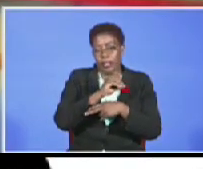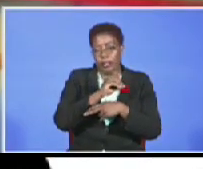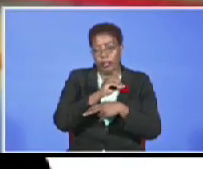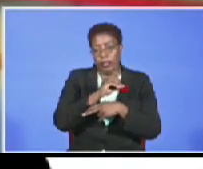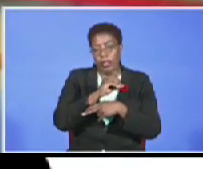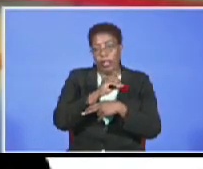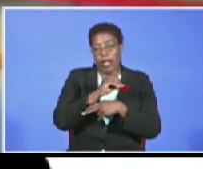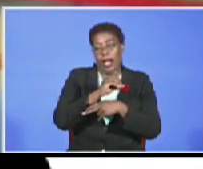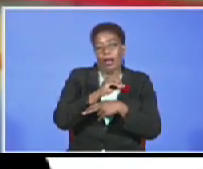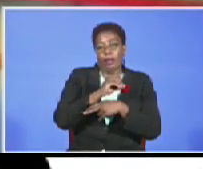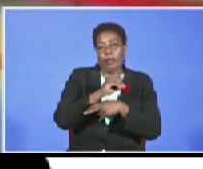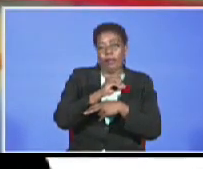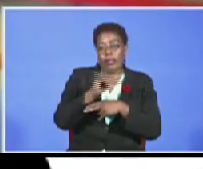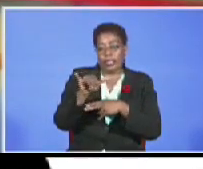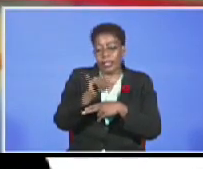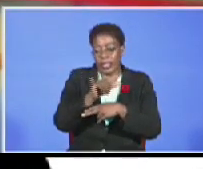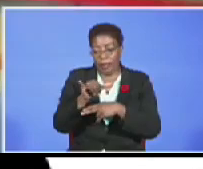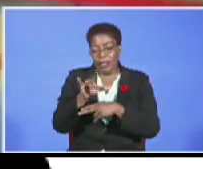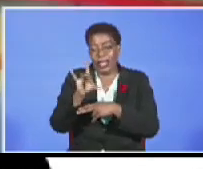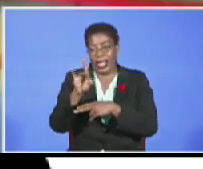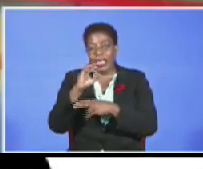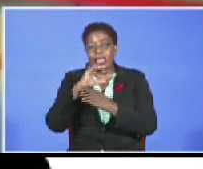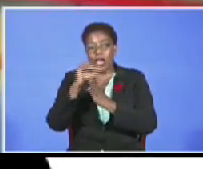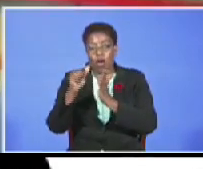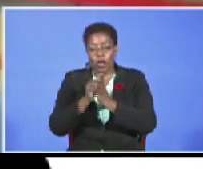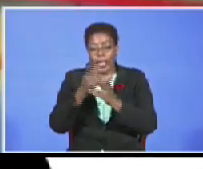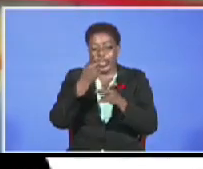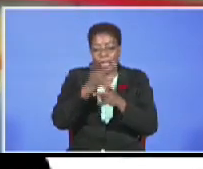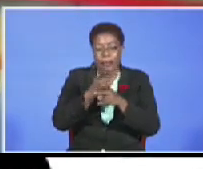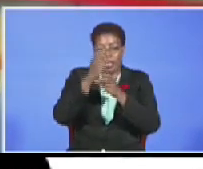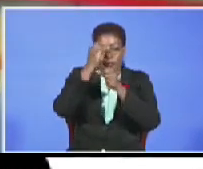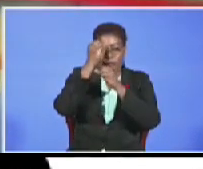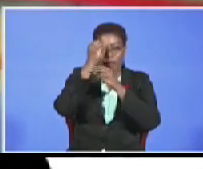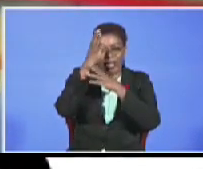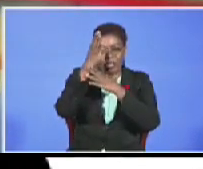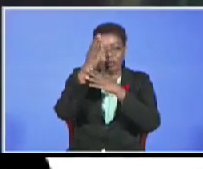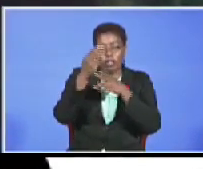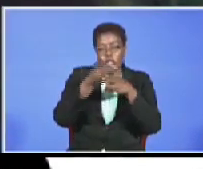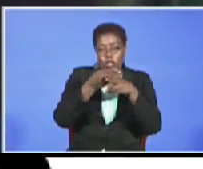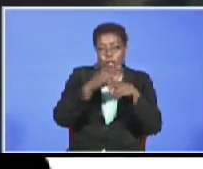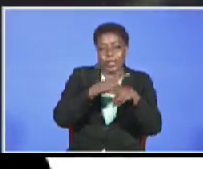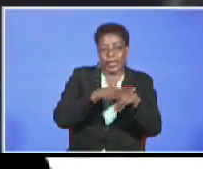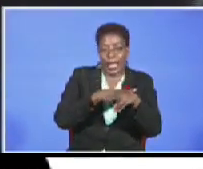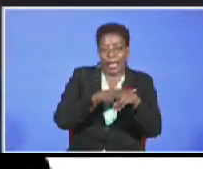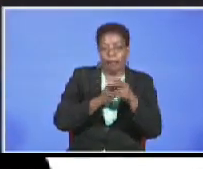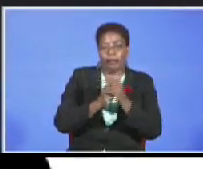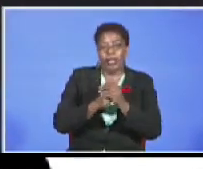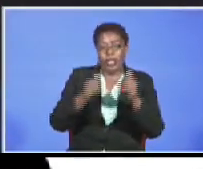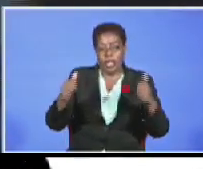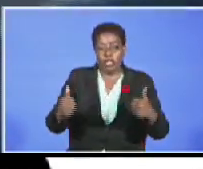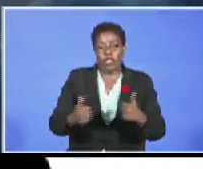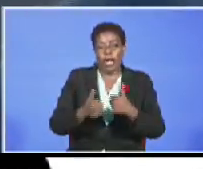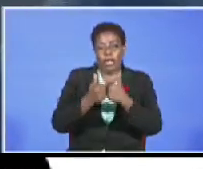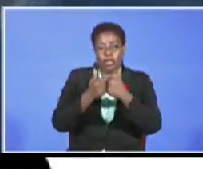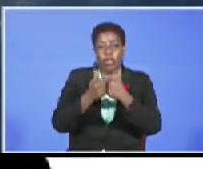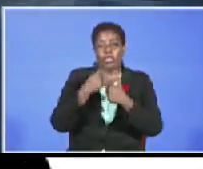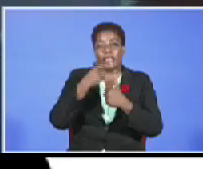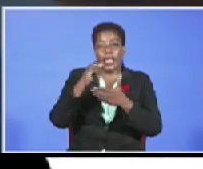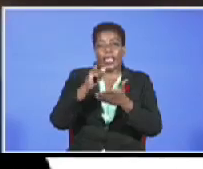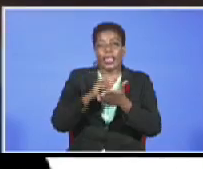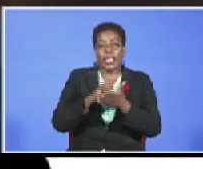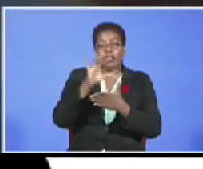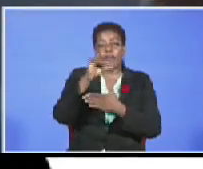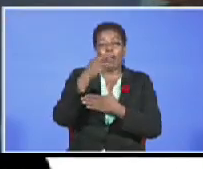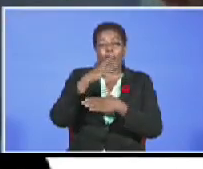8-year-old. So they can retain information, but most of them only for a short time. Despite the challenges, Anastor says she has found